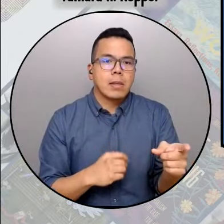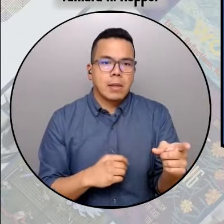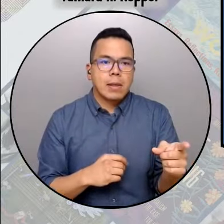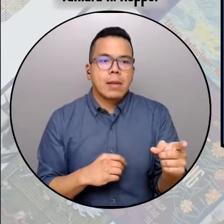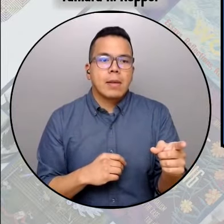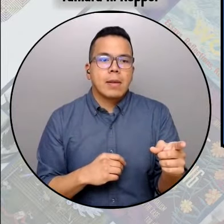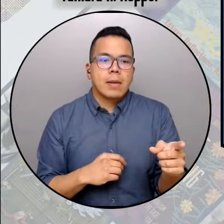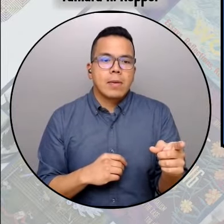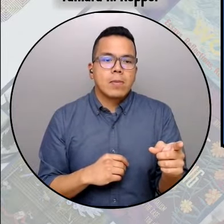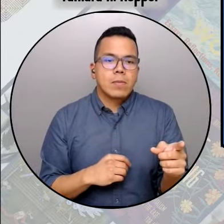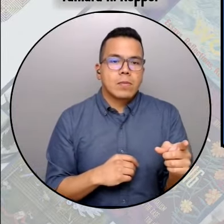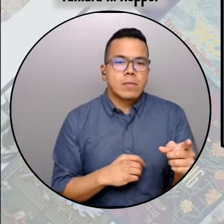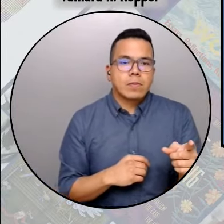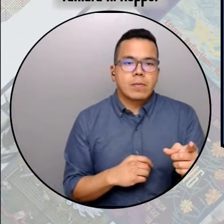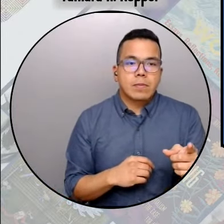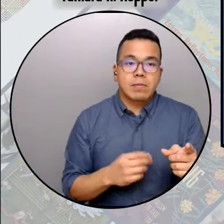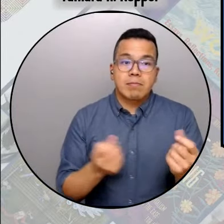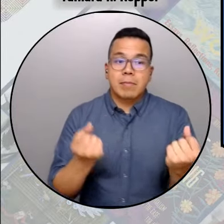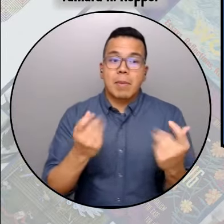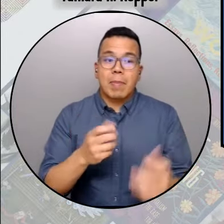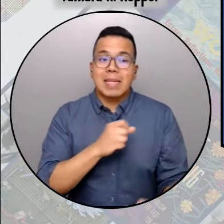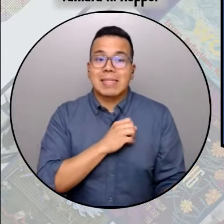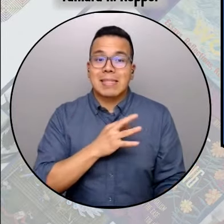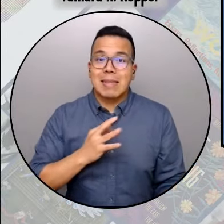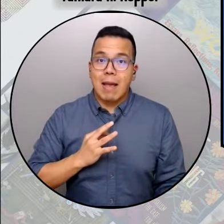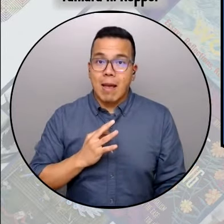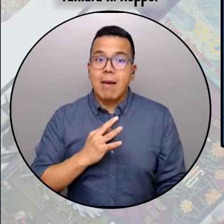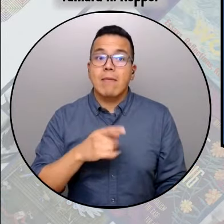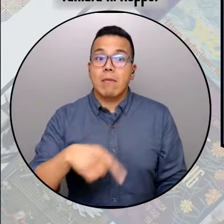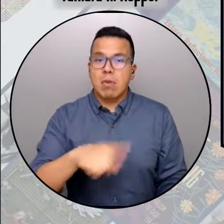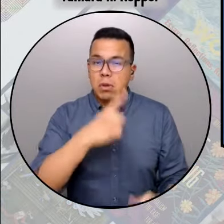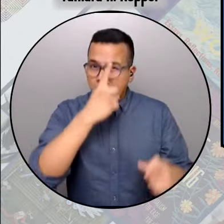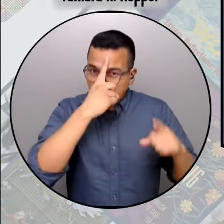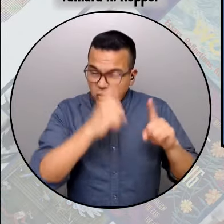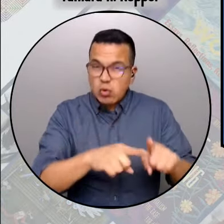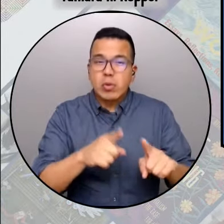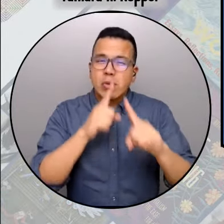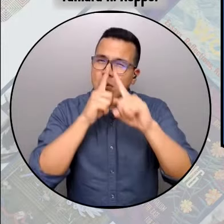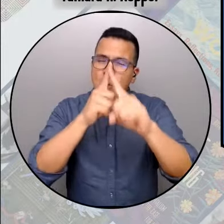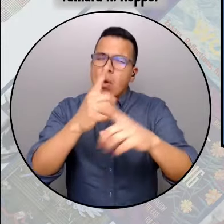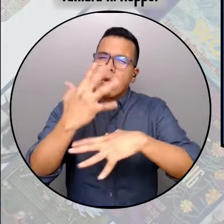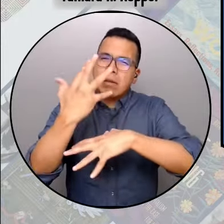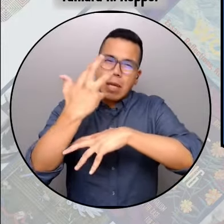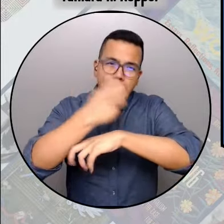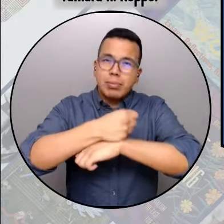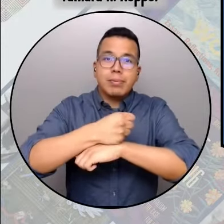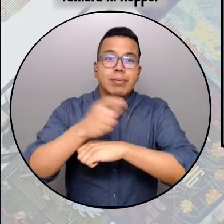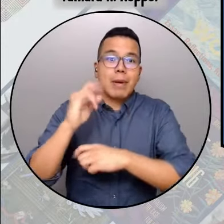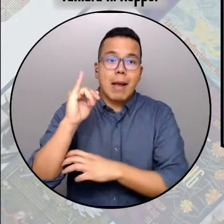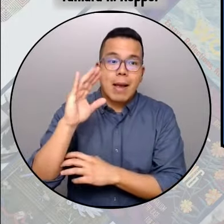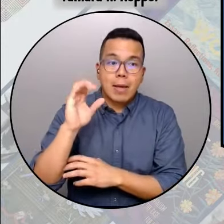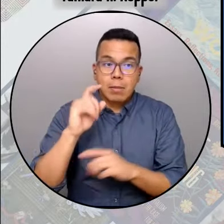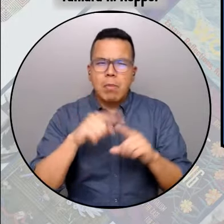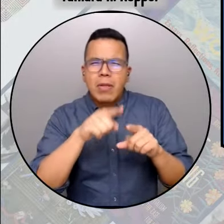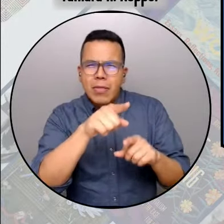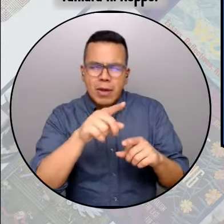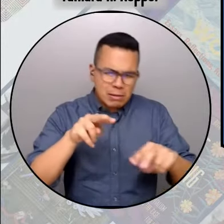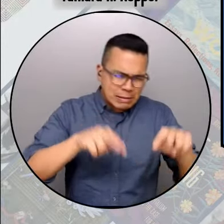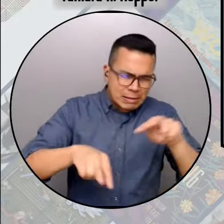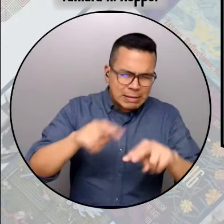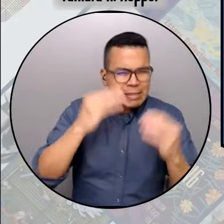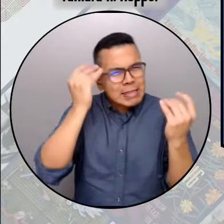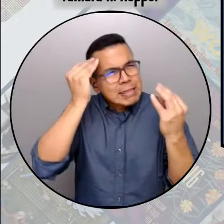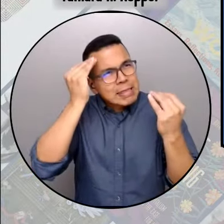you know, a lot of staff people are abolitionists and so forth, right? And so they're looking critically at alternatives to